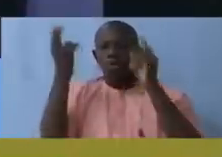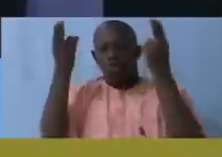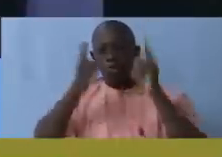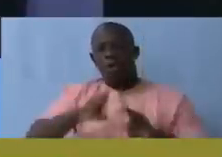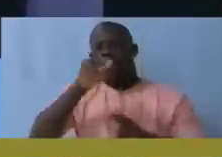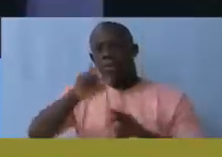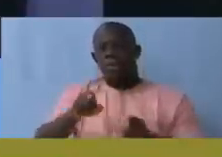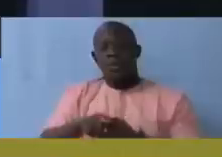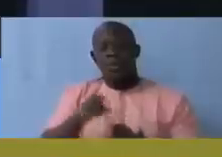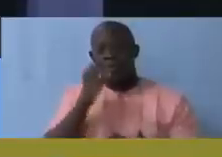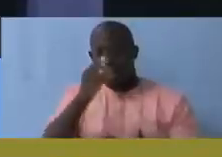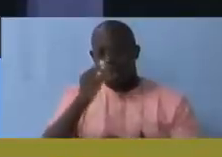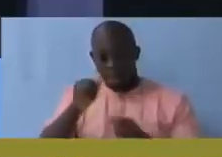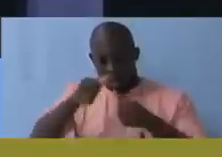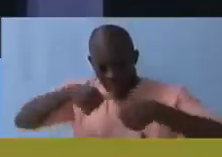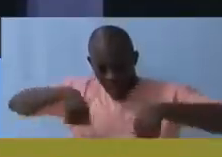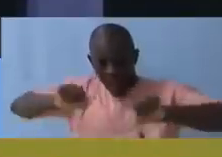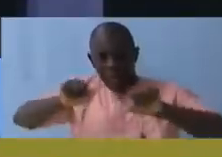was hostile